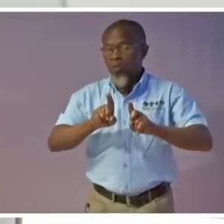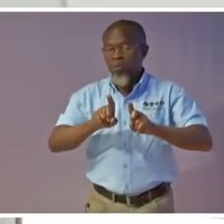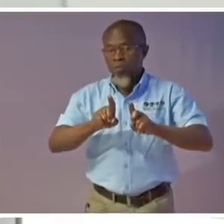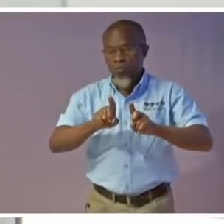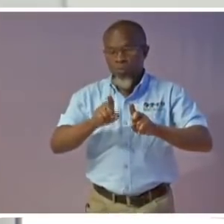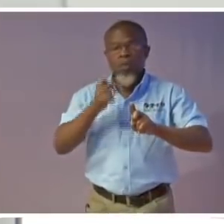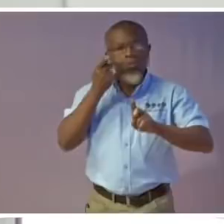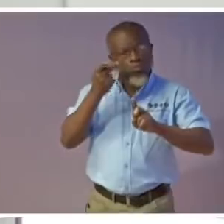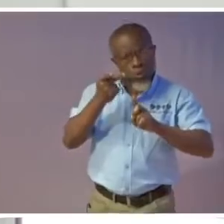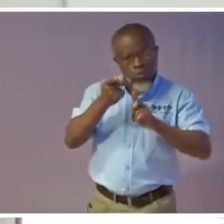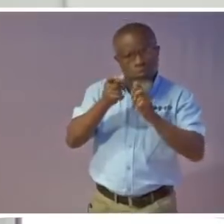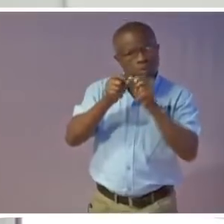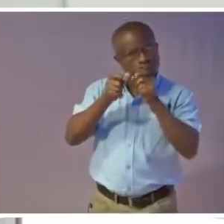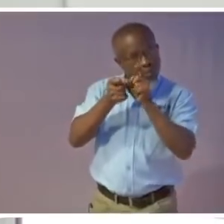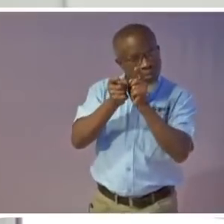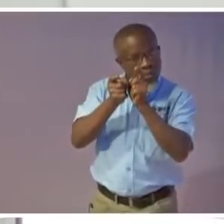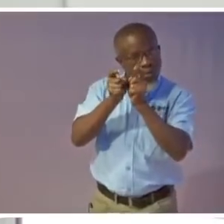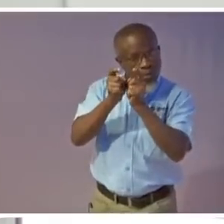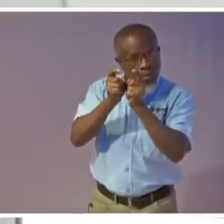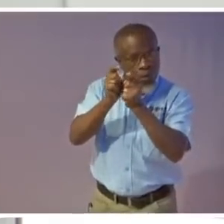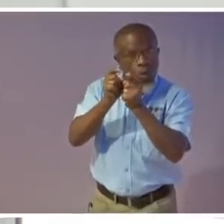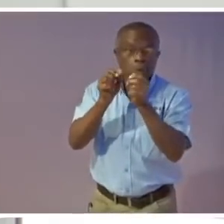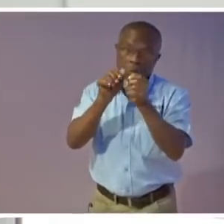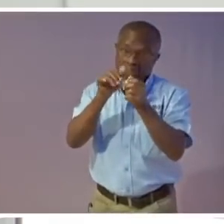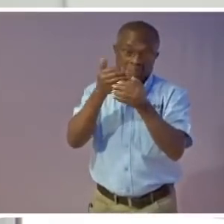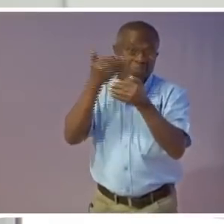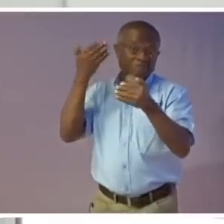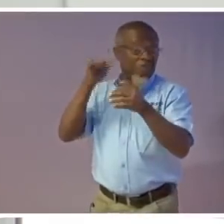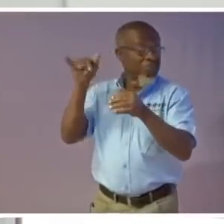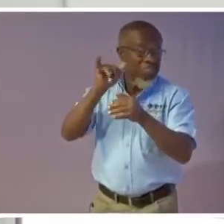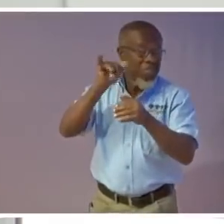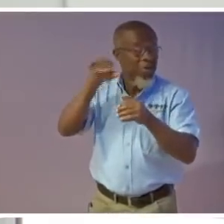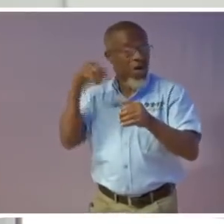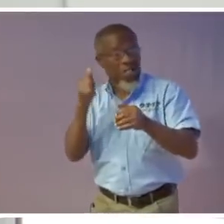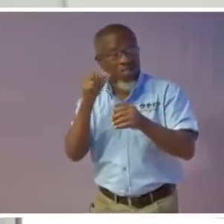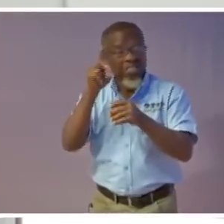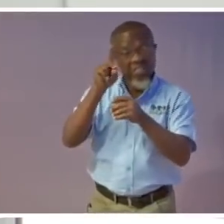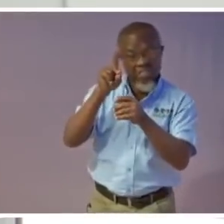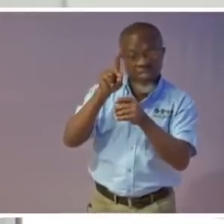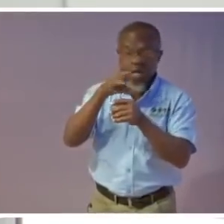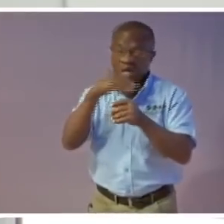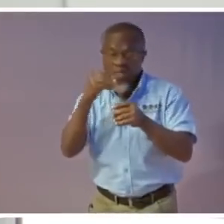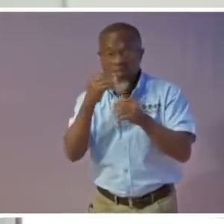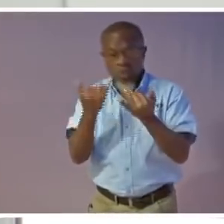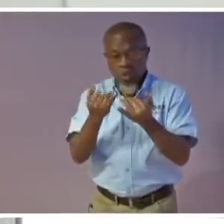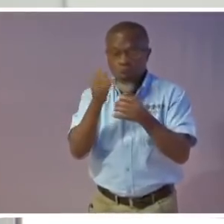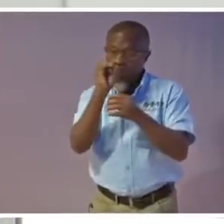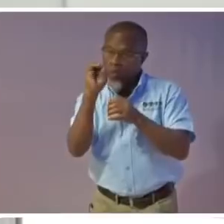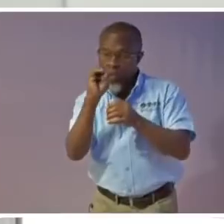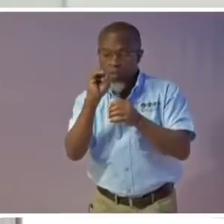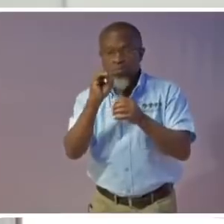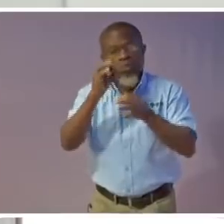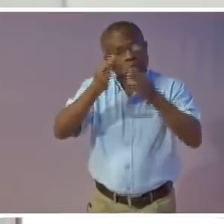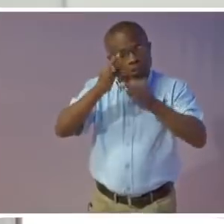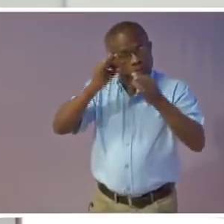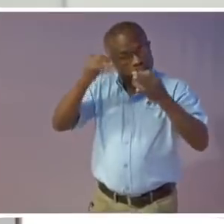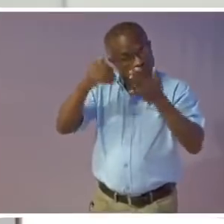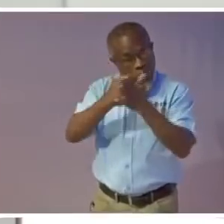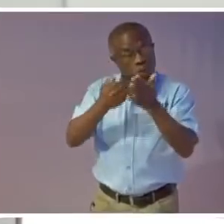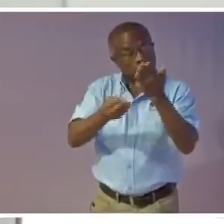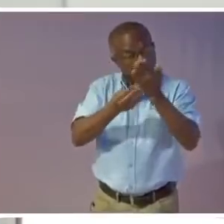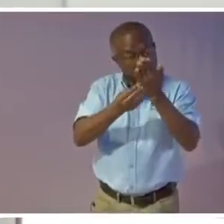notice changes as we've had with other variants, and we will provide that information to the public once there is confirmation of